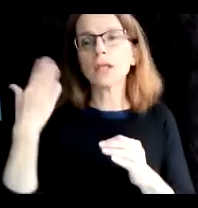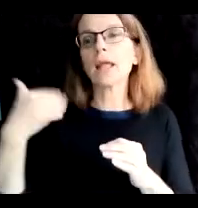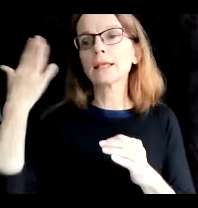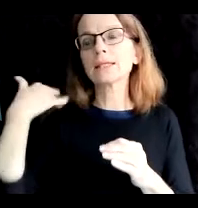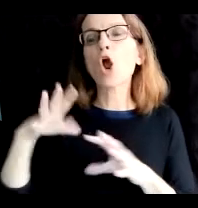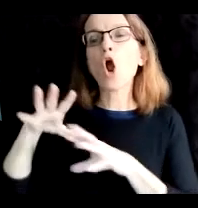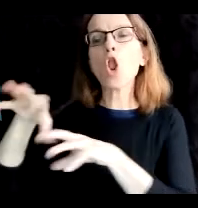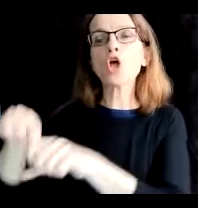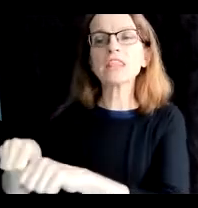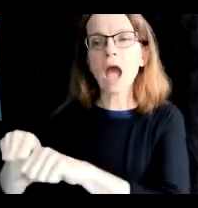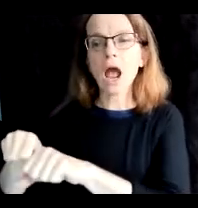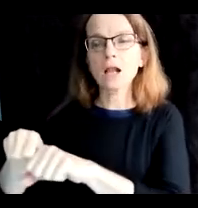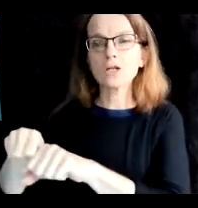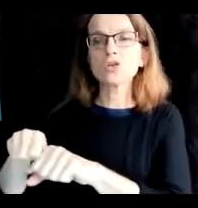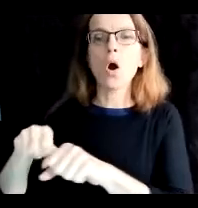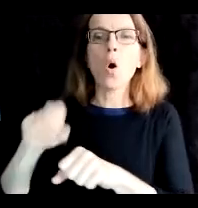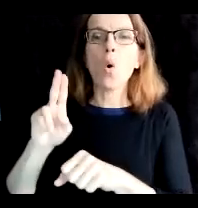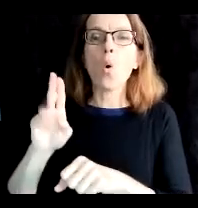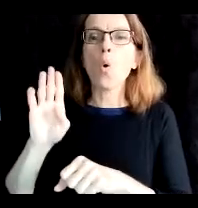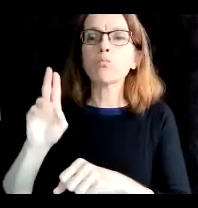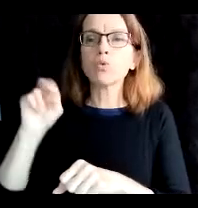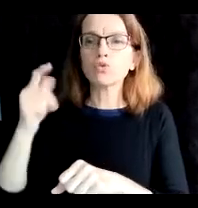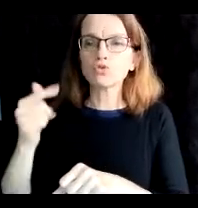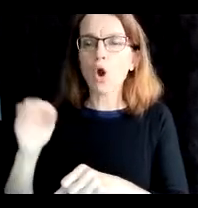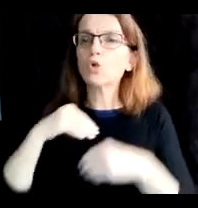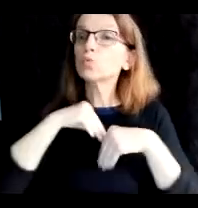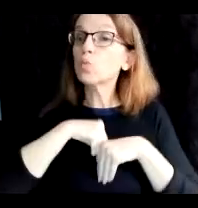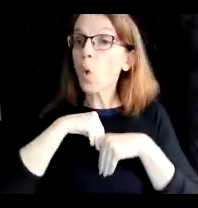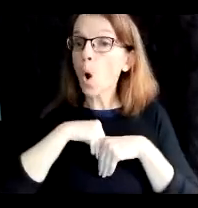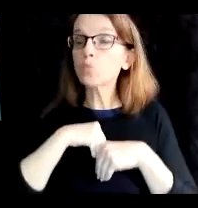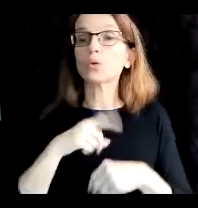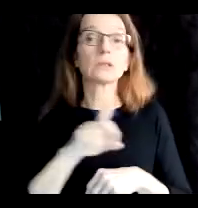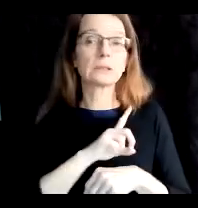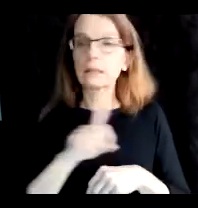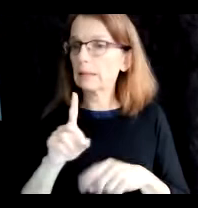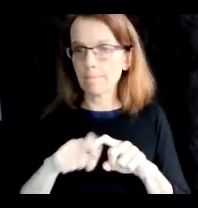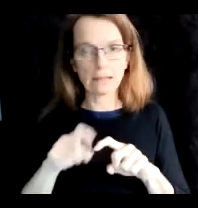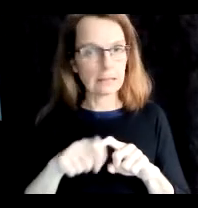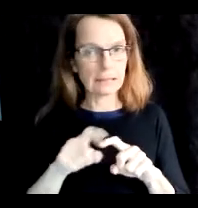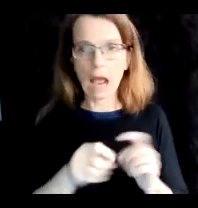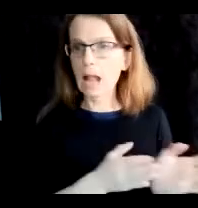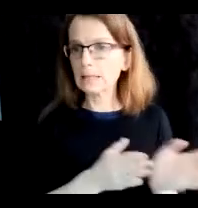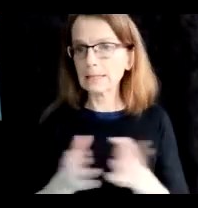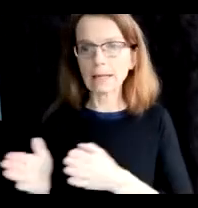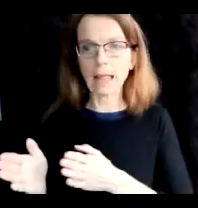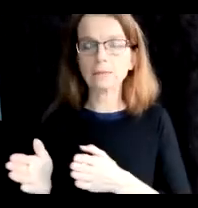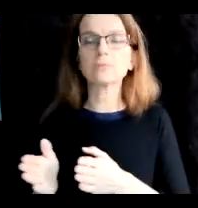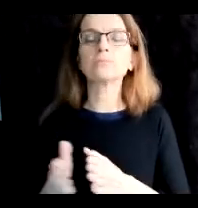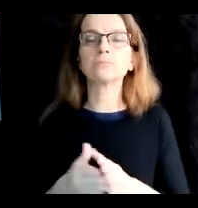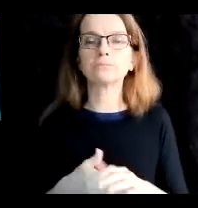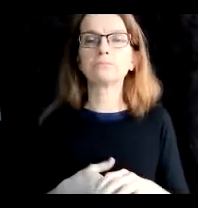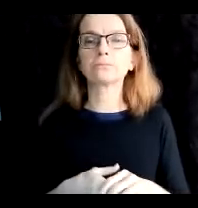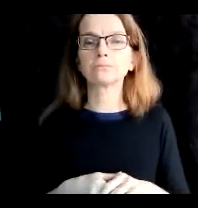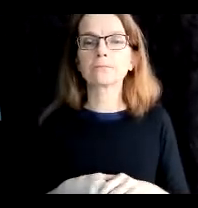of course, what the state means, is it a national state or a colonial power? It plays a role. But what is worth of mentioning